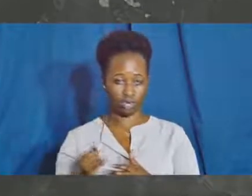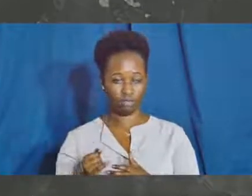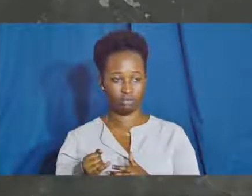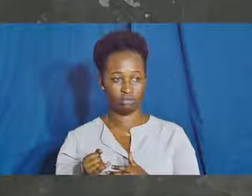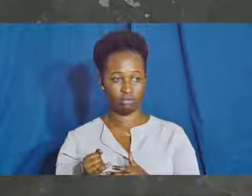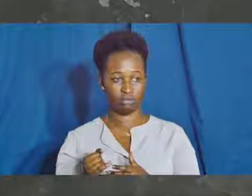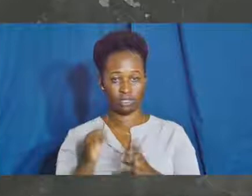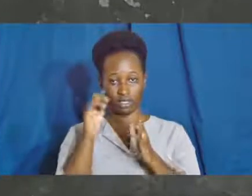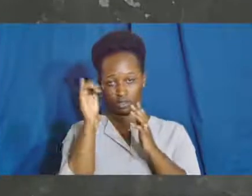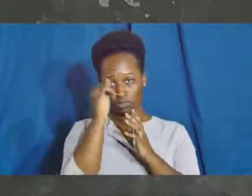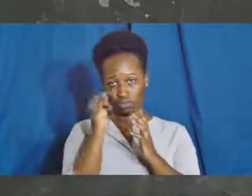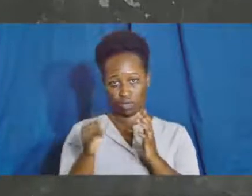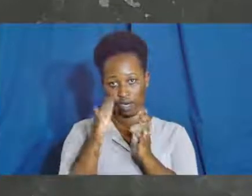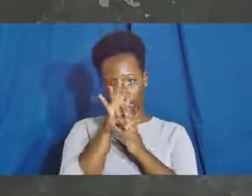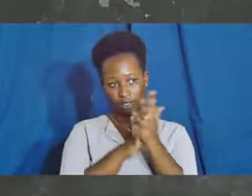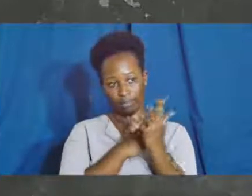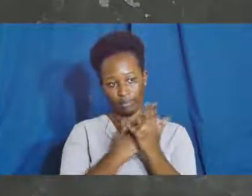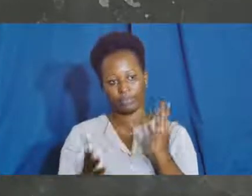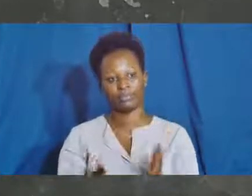draw a simple table.